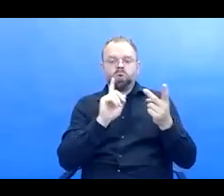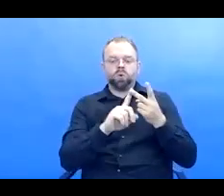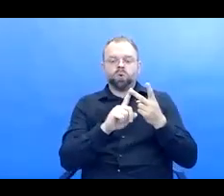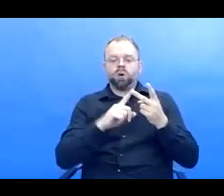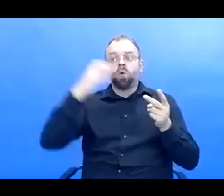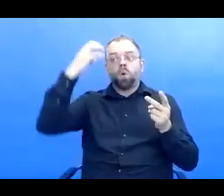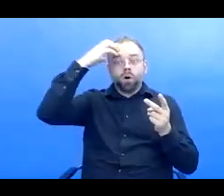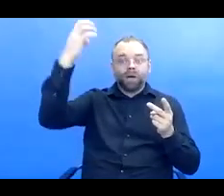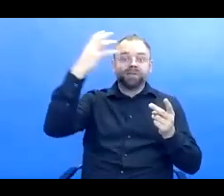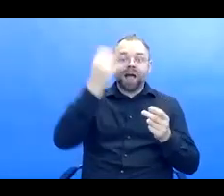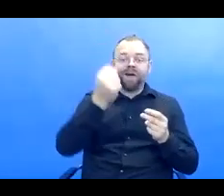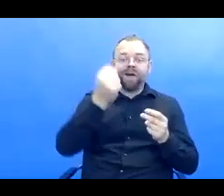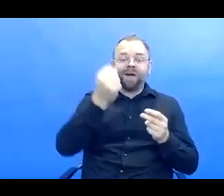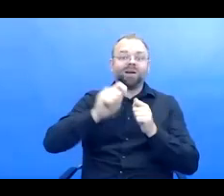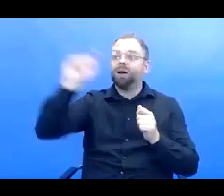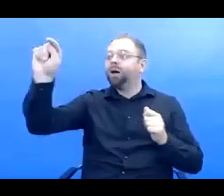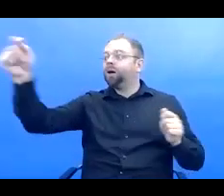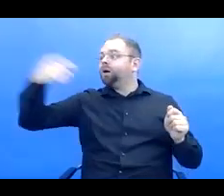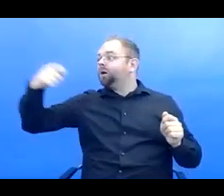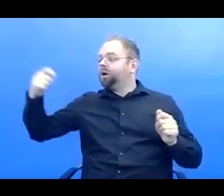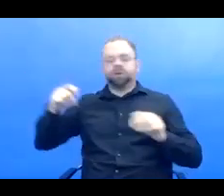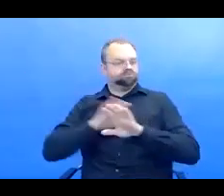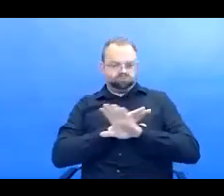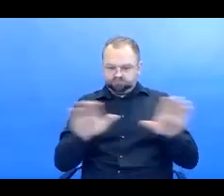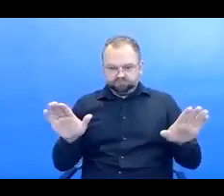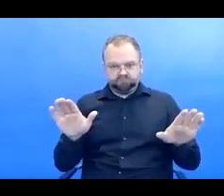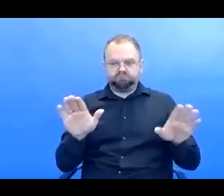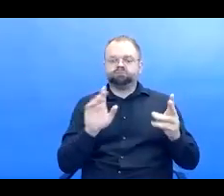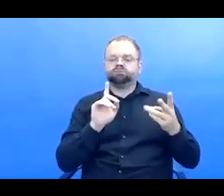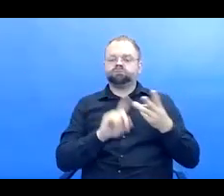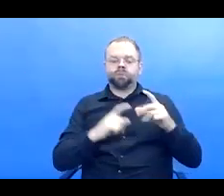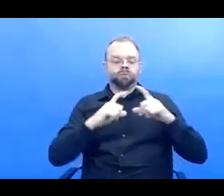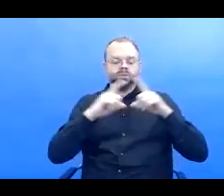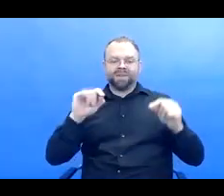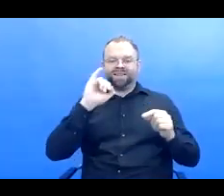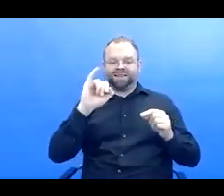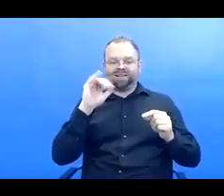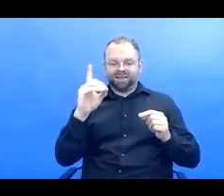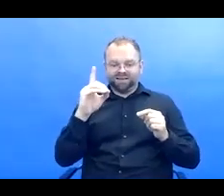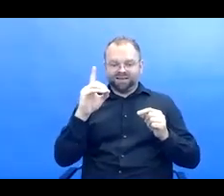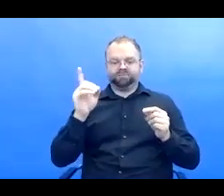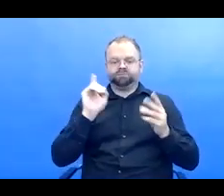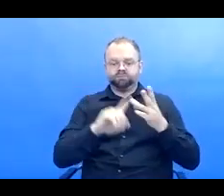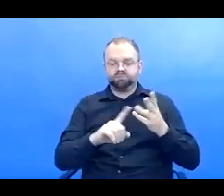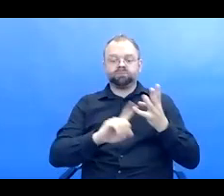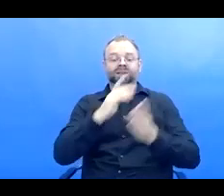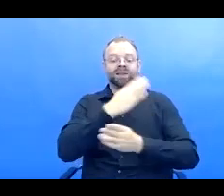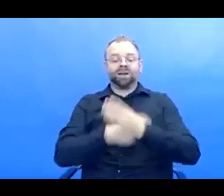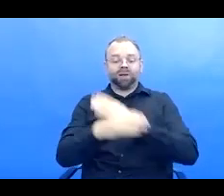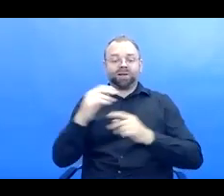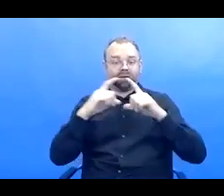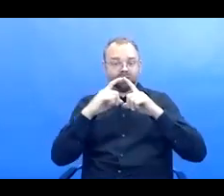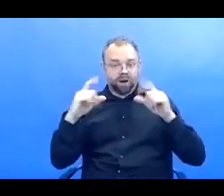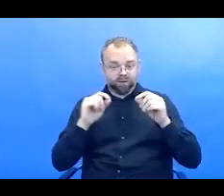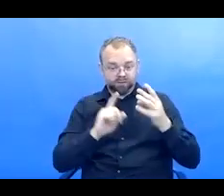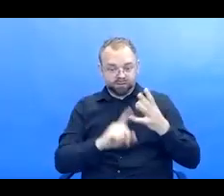for anyone under 18 years old. And one must have an active telephone number because the system that